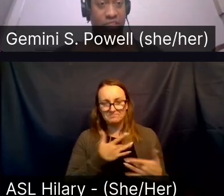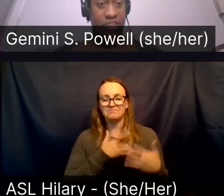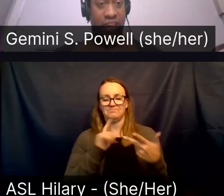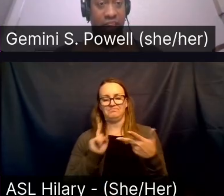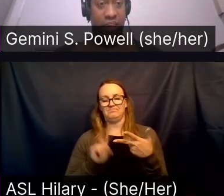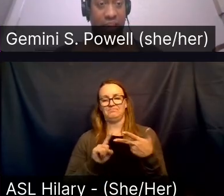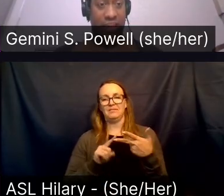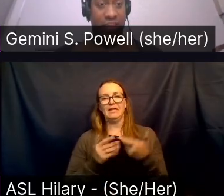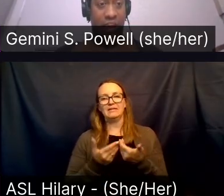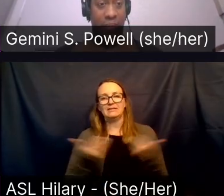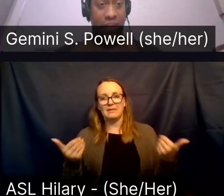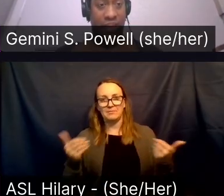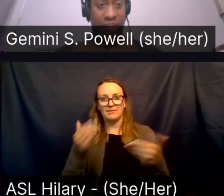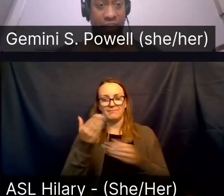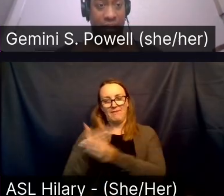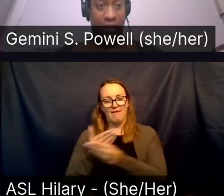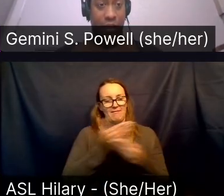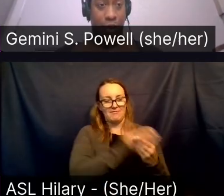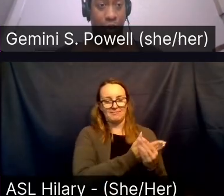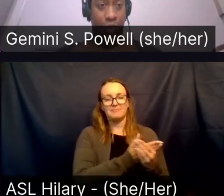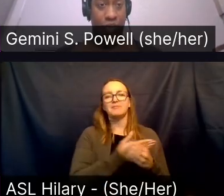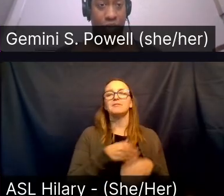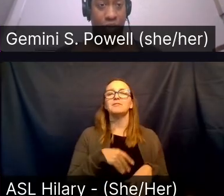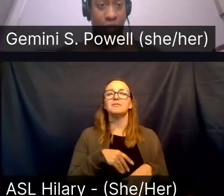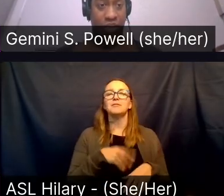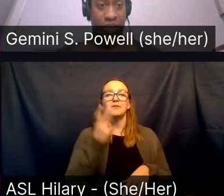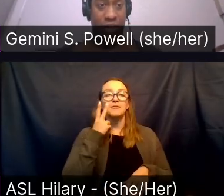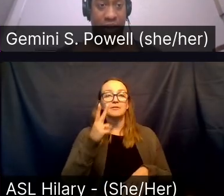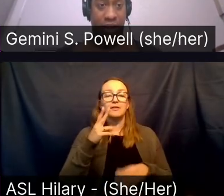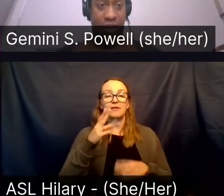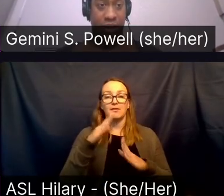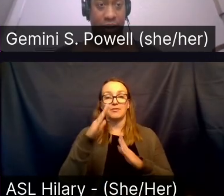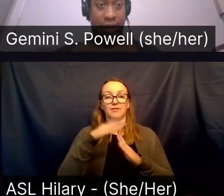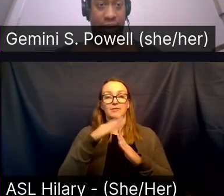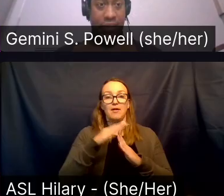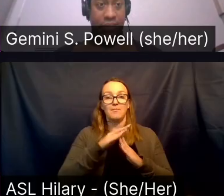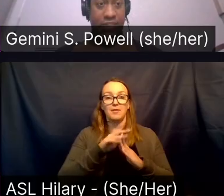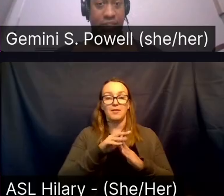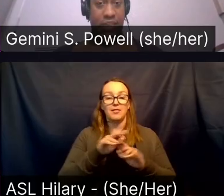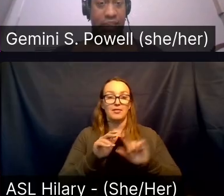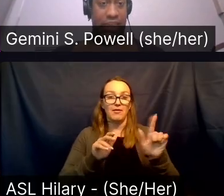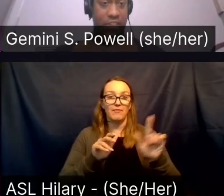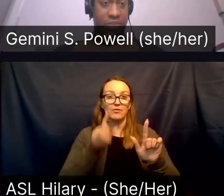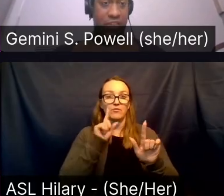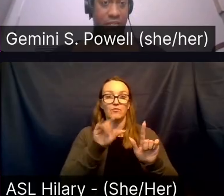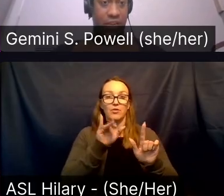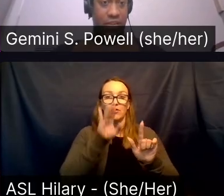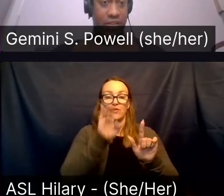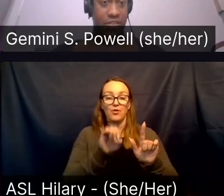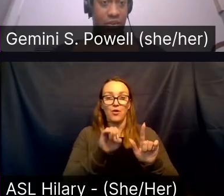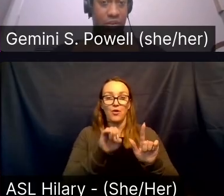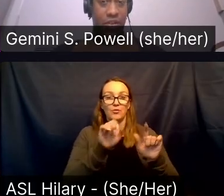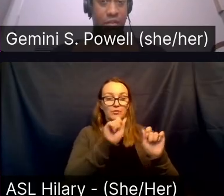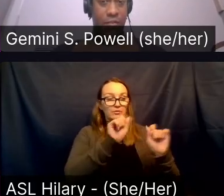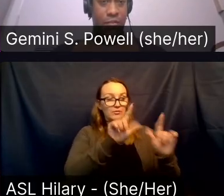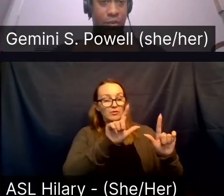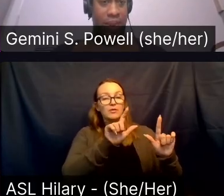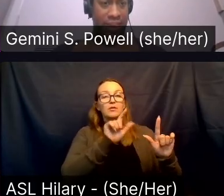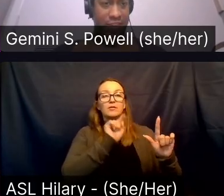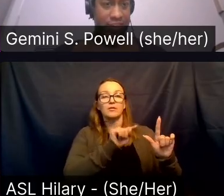What you'll see at the top left in the code screenshot there is a specific sort